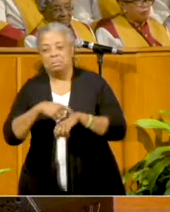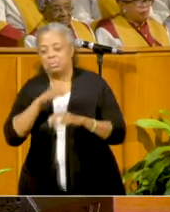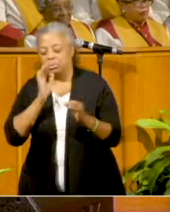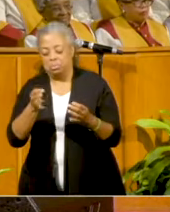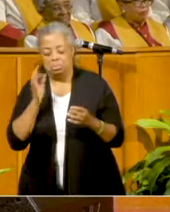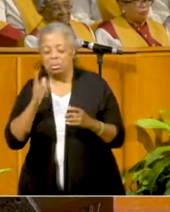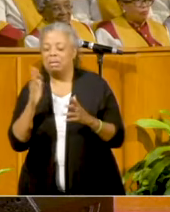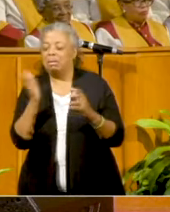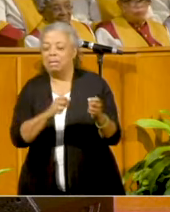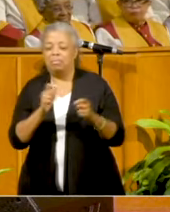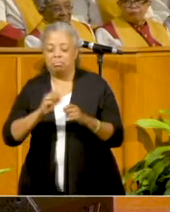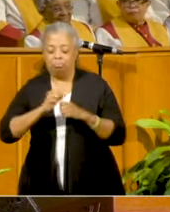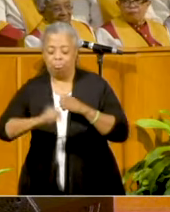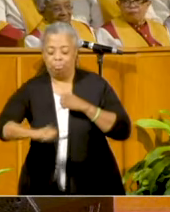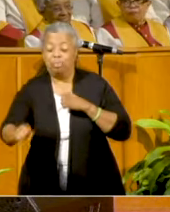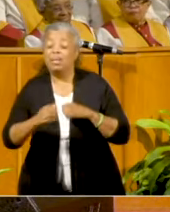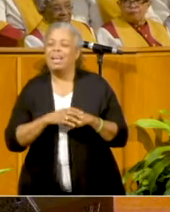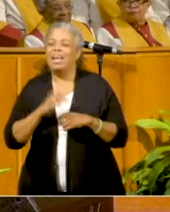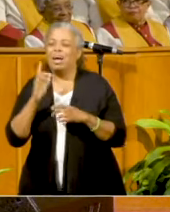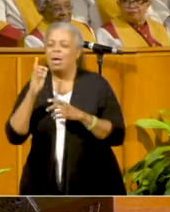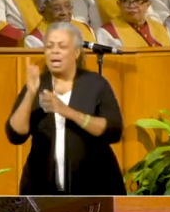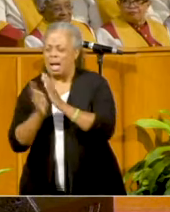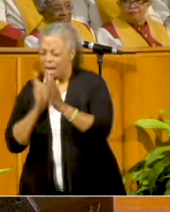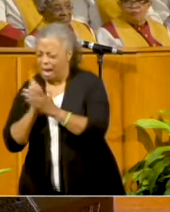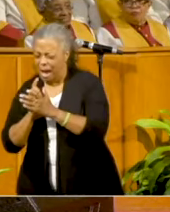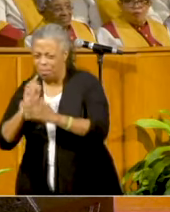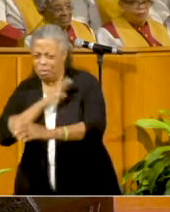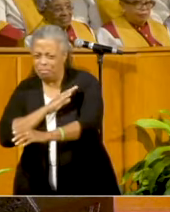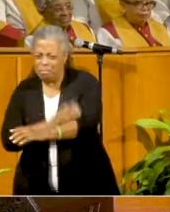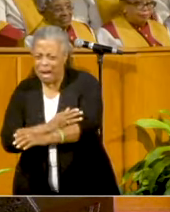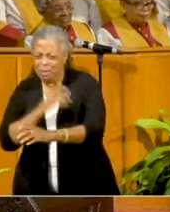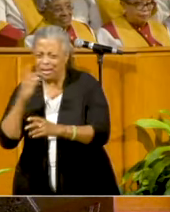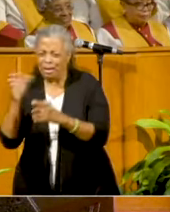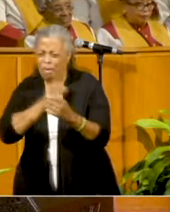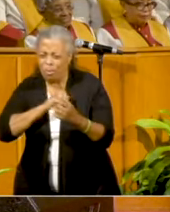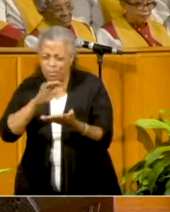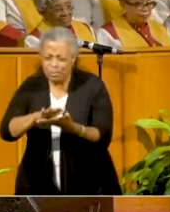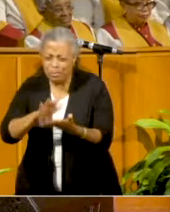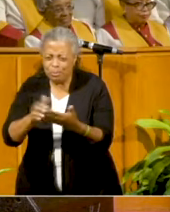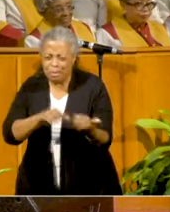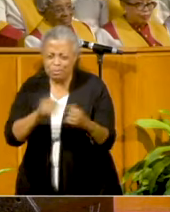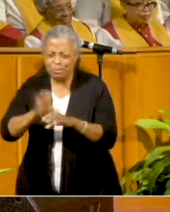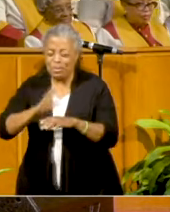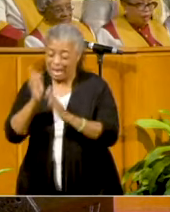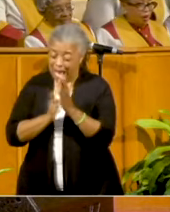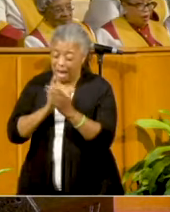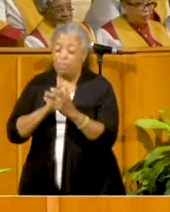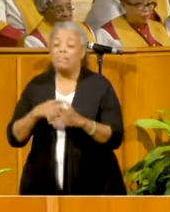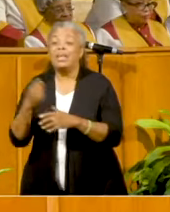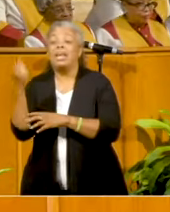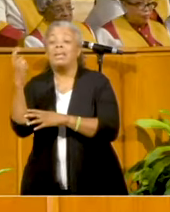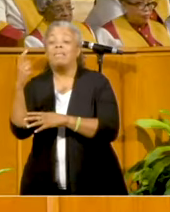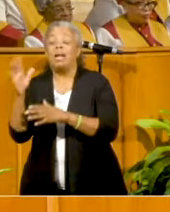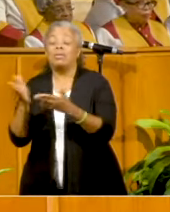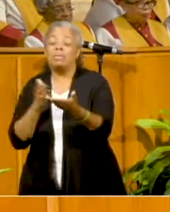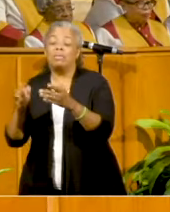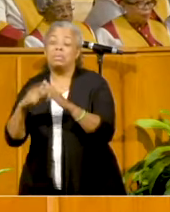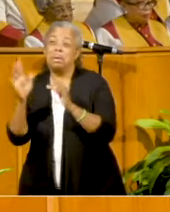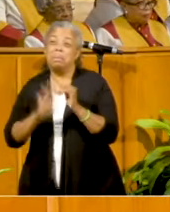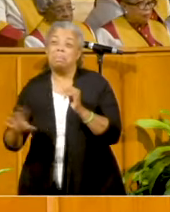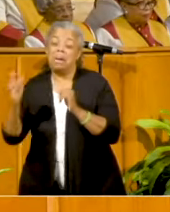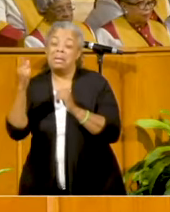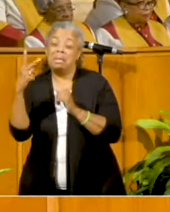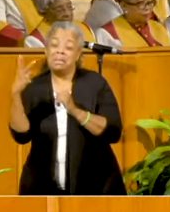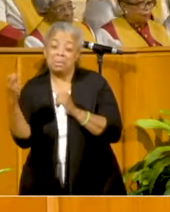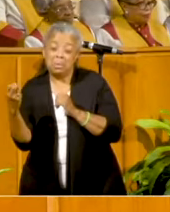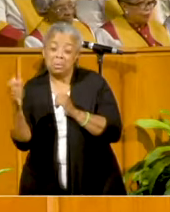soon. There was no hour of power in an old school Baptist church. 11 o'clock service started around